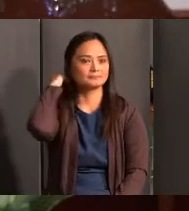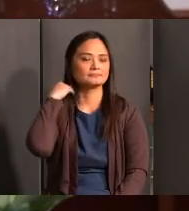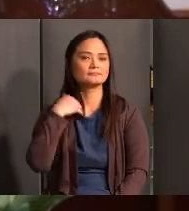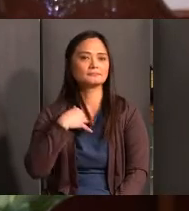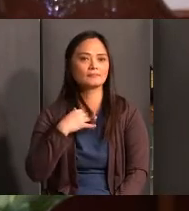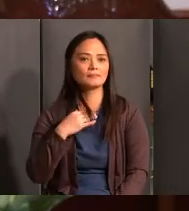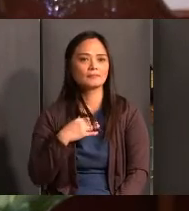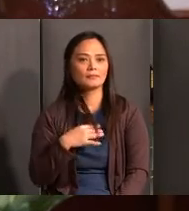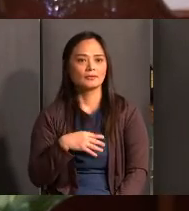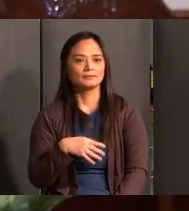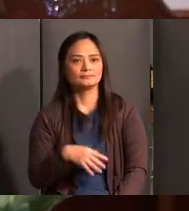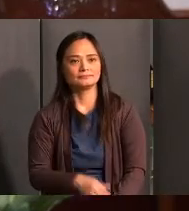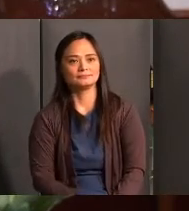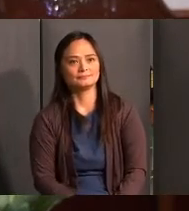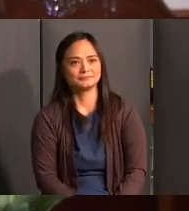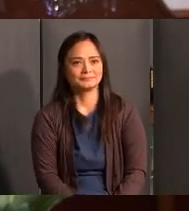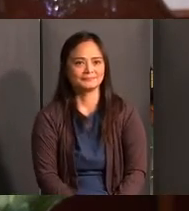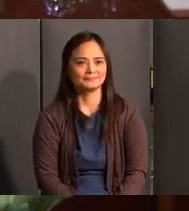wives ito, yun ang nakikita.